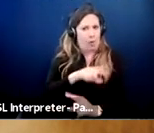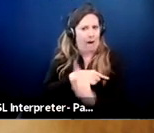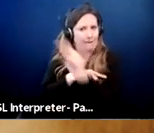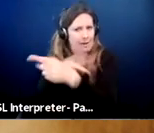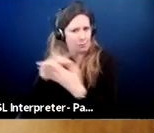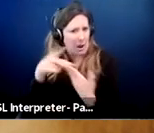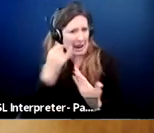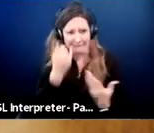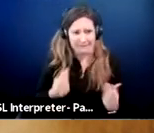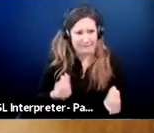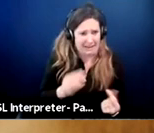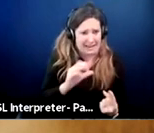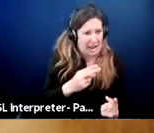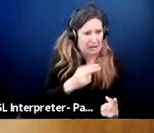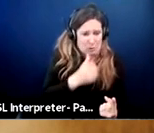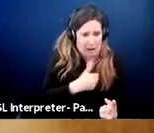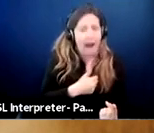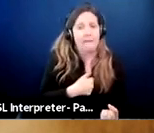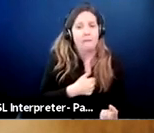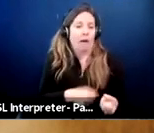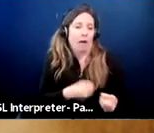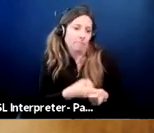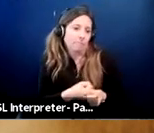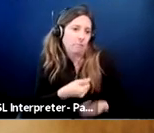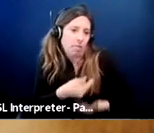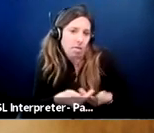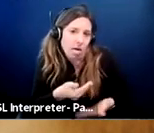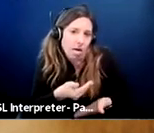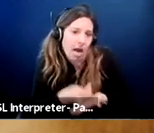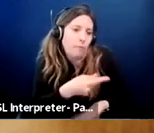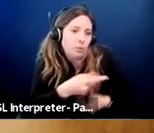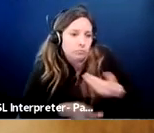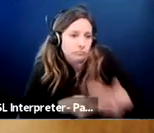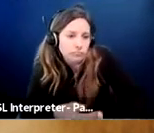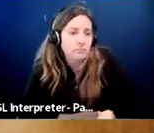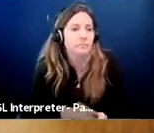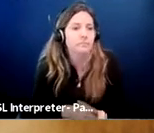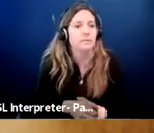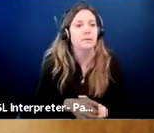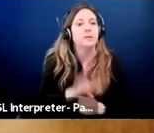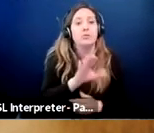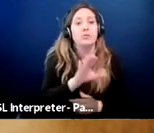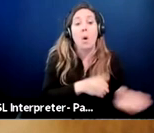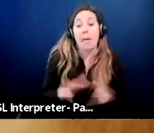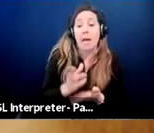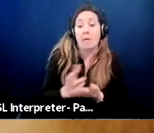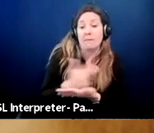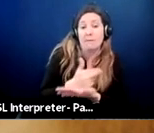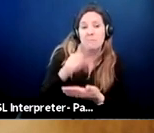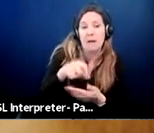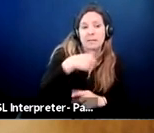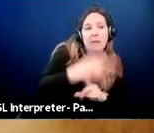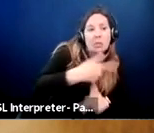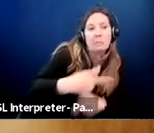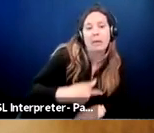that we do. So the business plan lets you review your plans every 3 months, every quarter, so you know if there's any changes, there may be a new